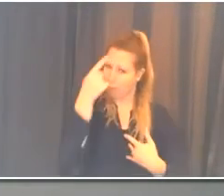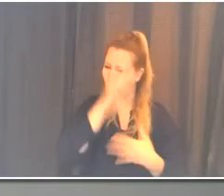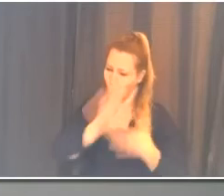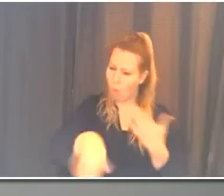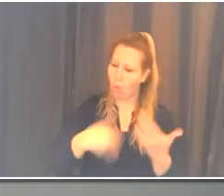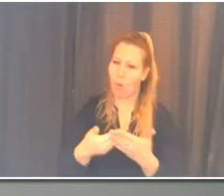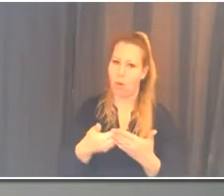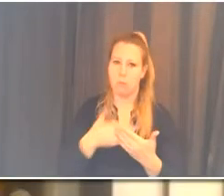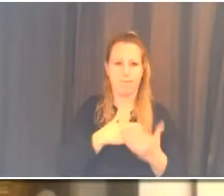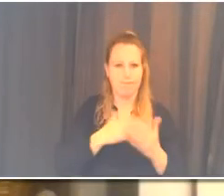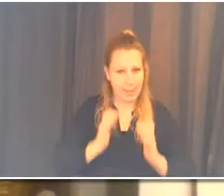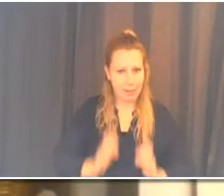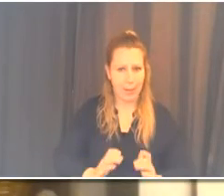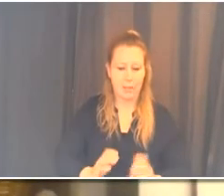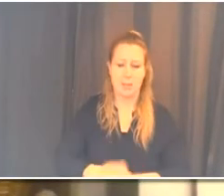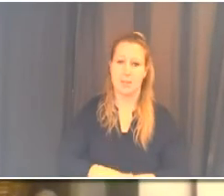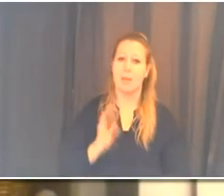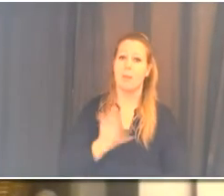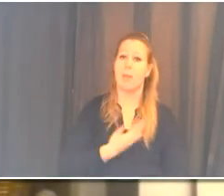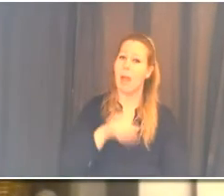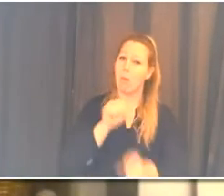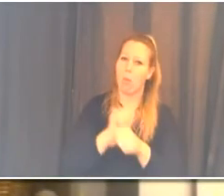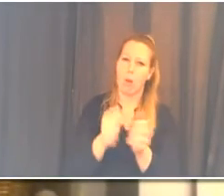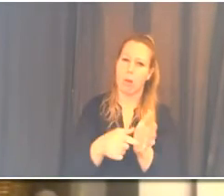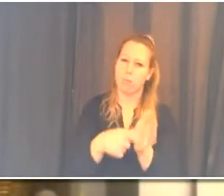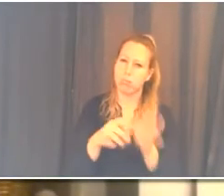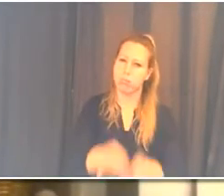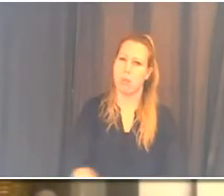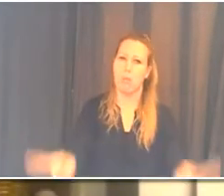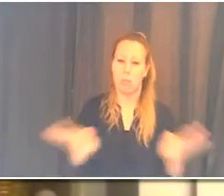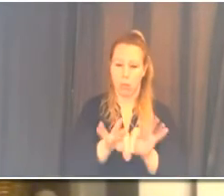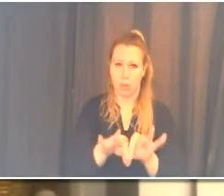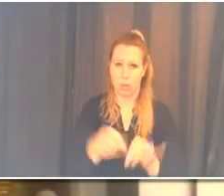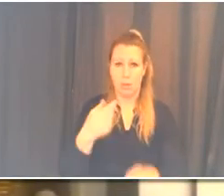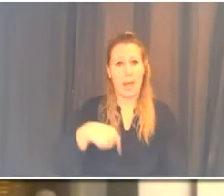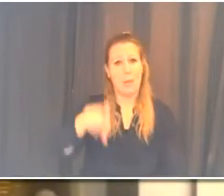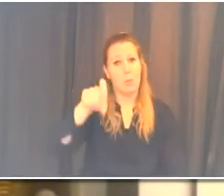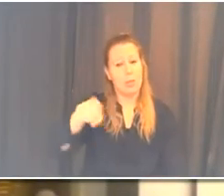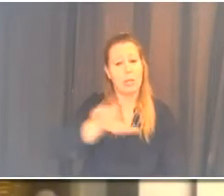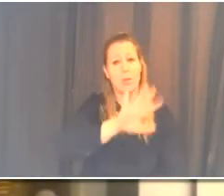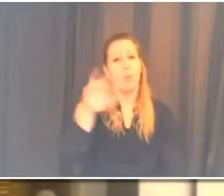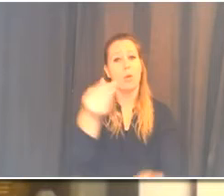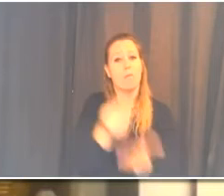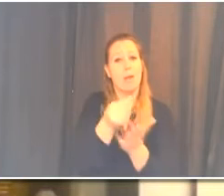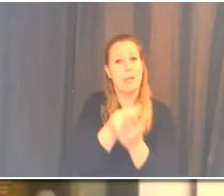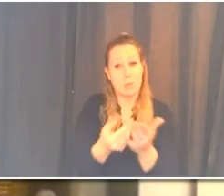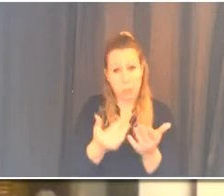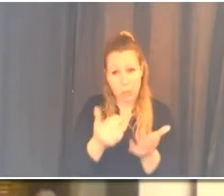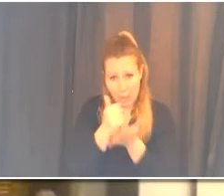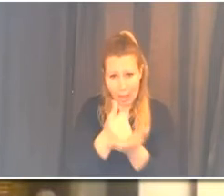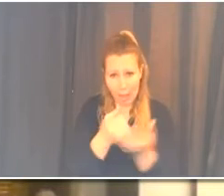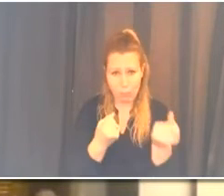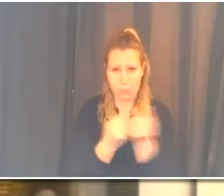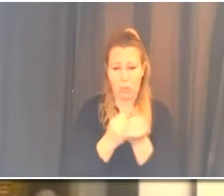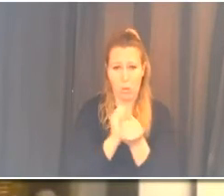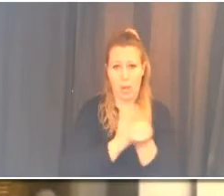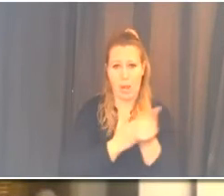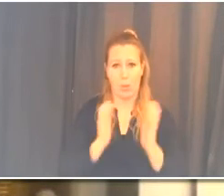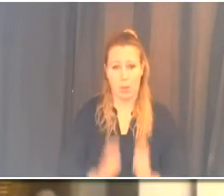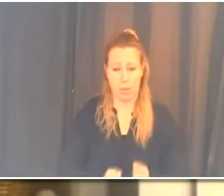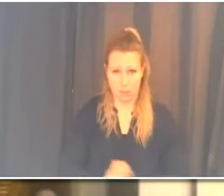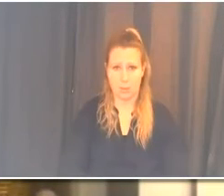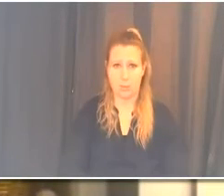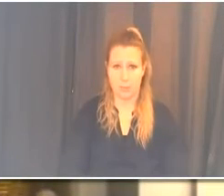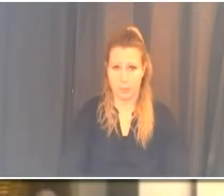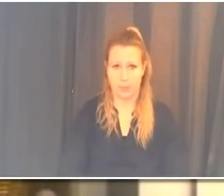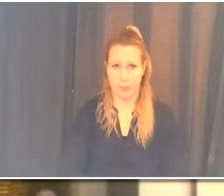crisis thank you very much I don't believe we have any council member questions and so we will move to the next witness